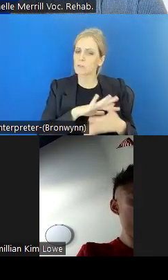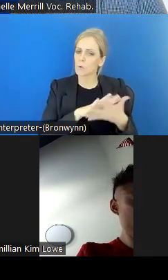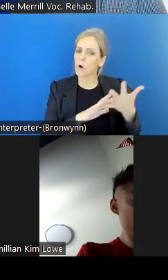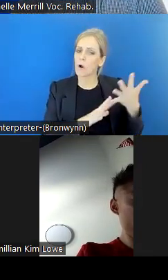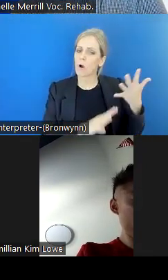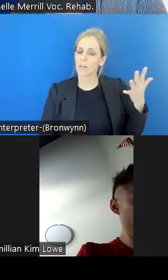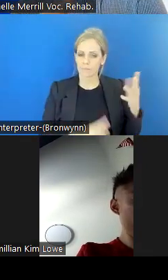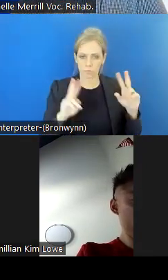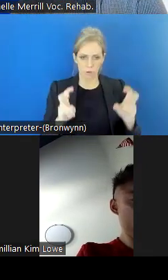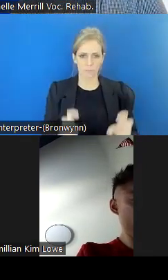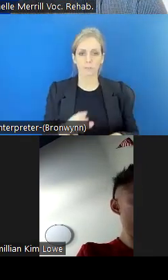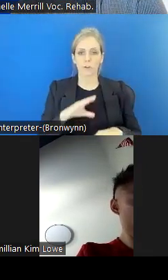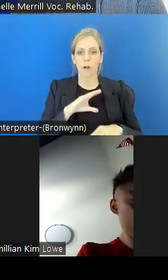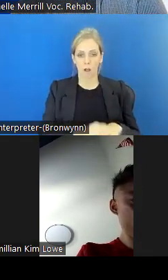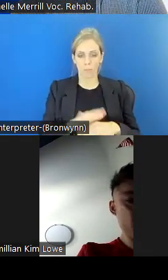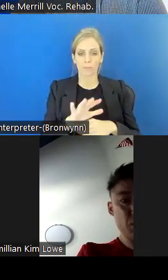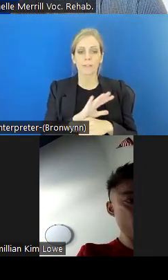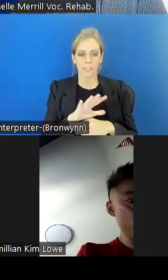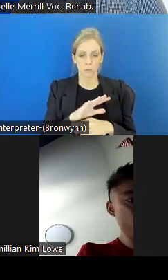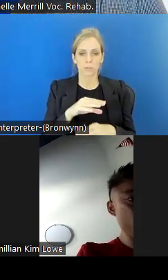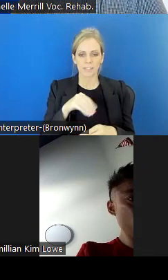in the website on the videos.